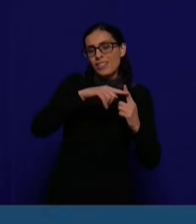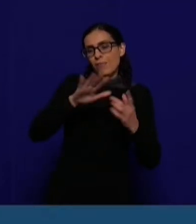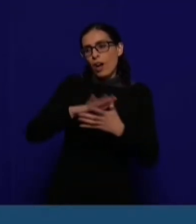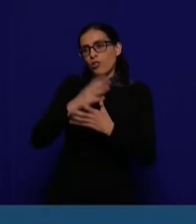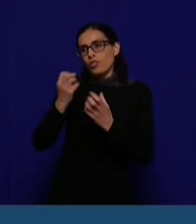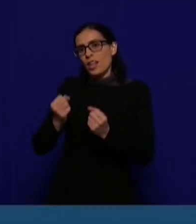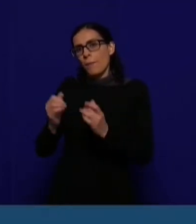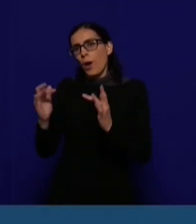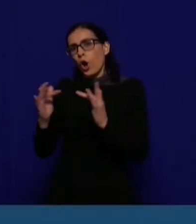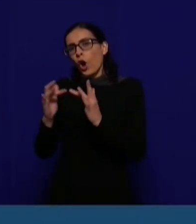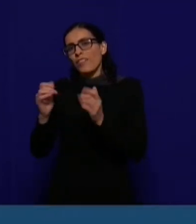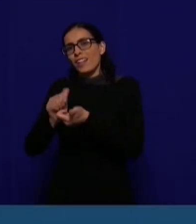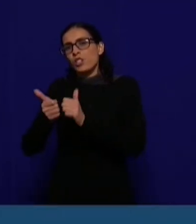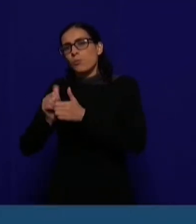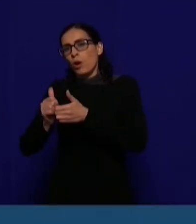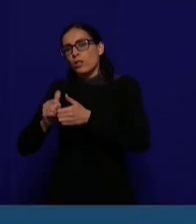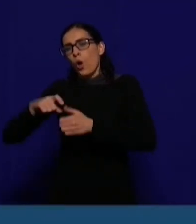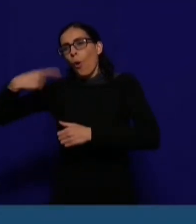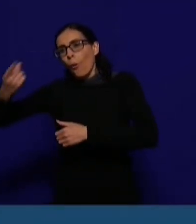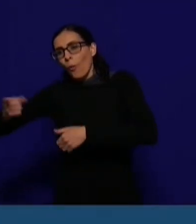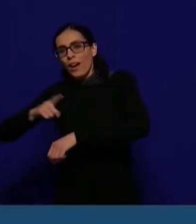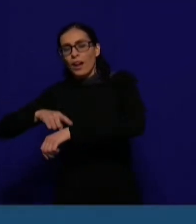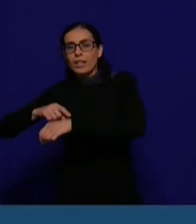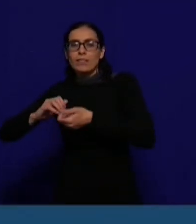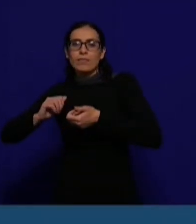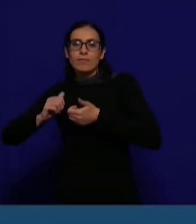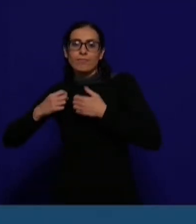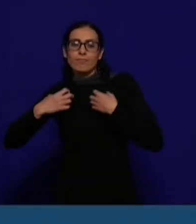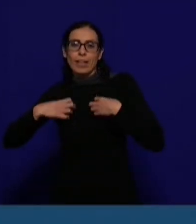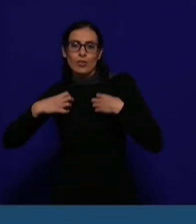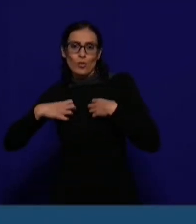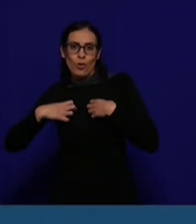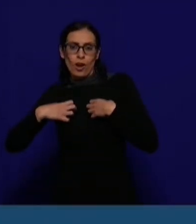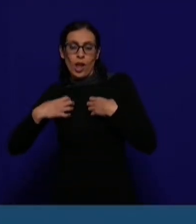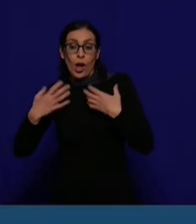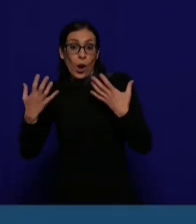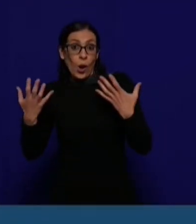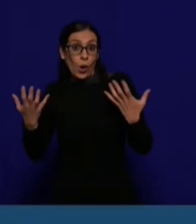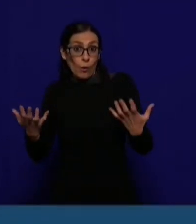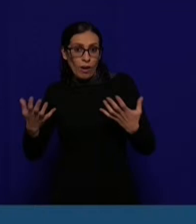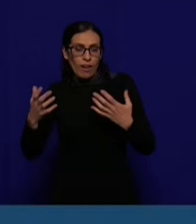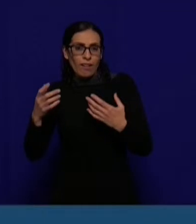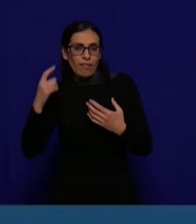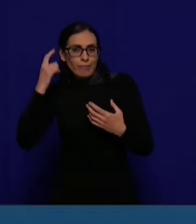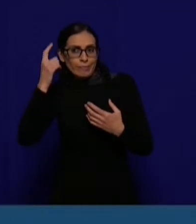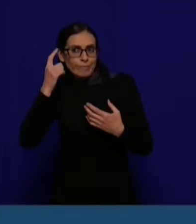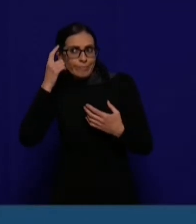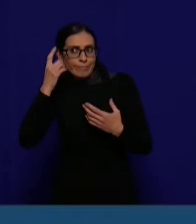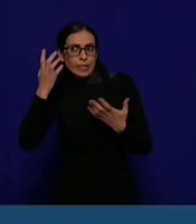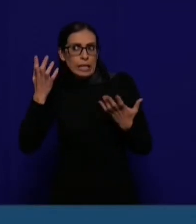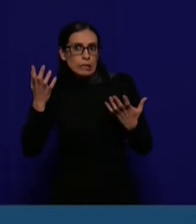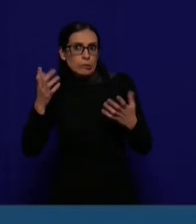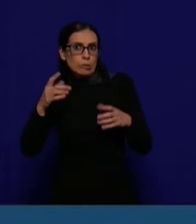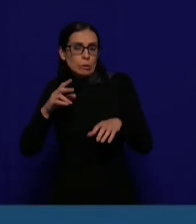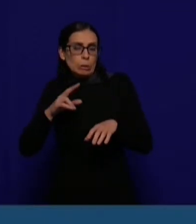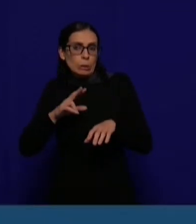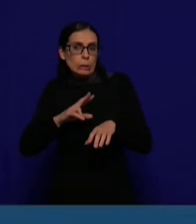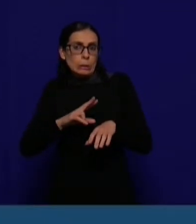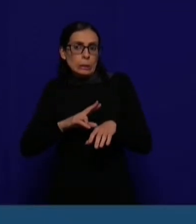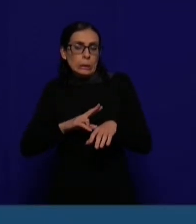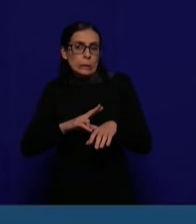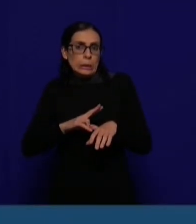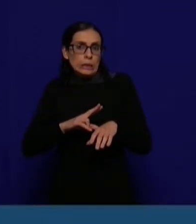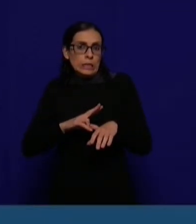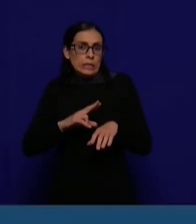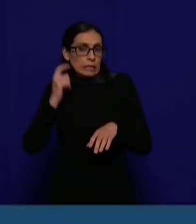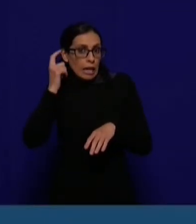tinħarsu lejn każijiet fejn il-context sports għall-istudenti għat-tfal jerġgħu jibda wara li tista' tintemm